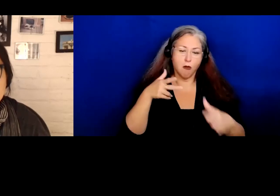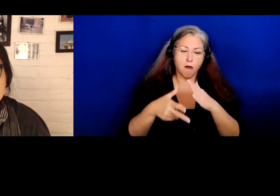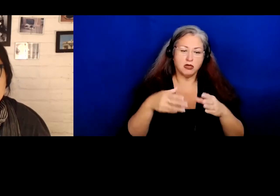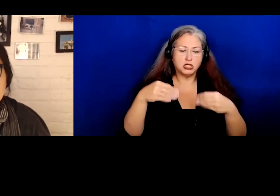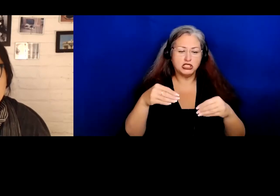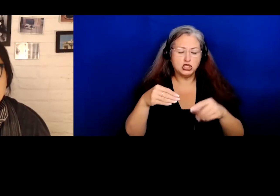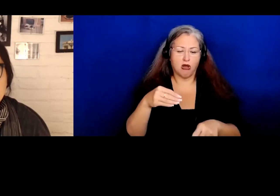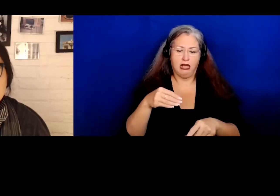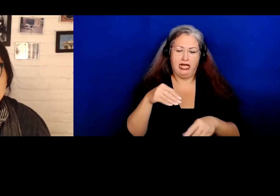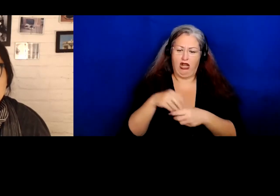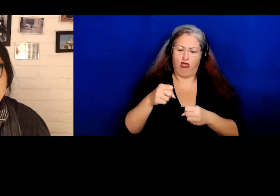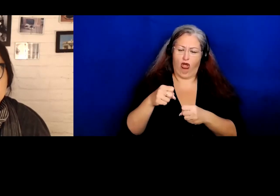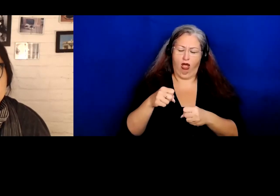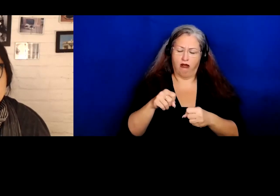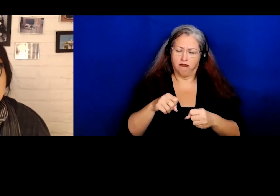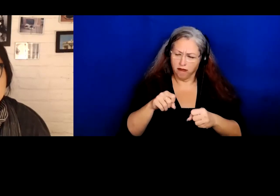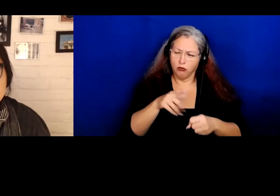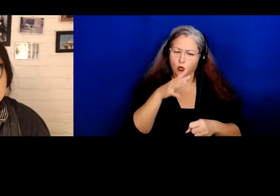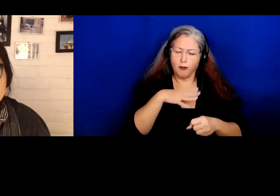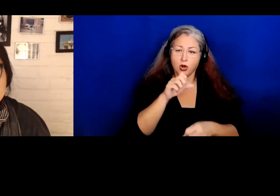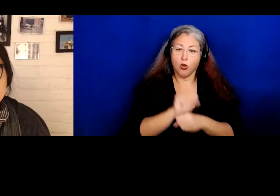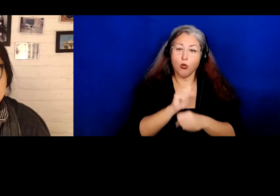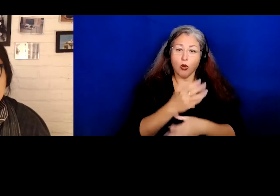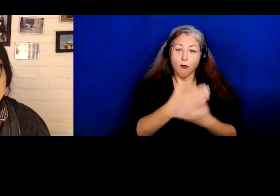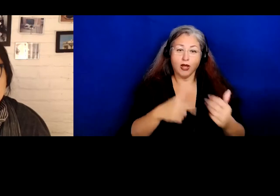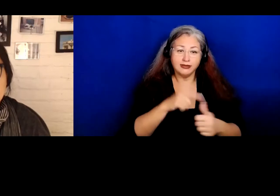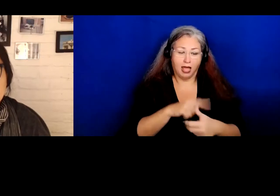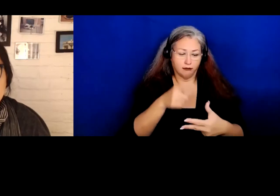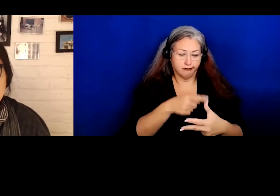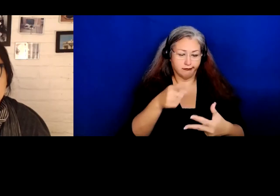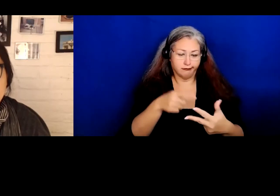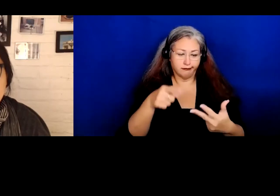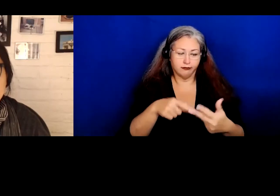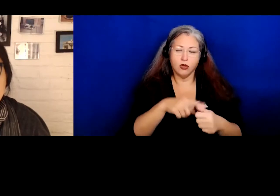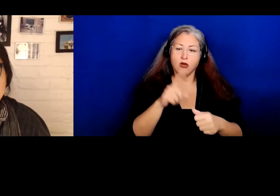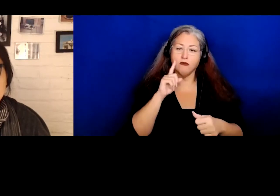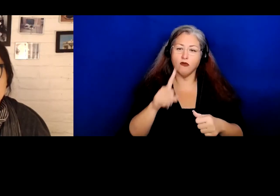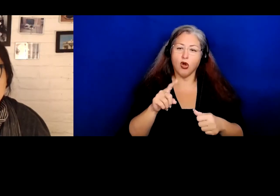lot. The woman worked 3 part-time shifts for a donut conglomerate for